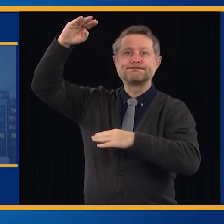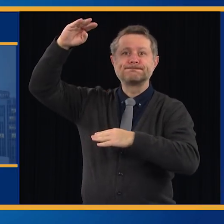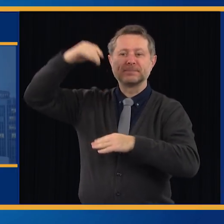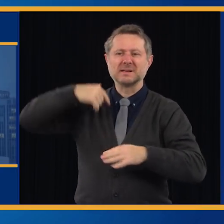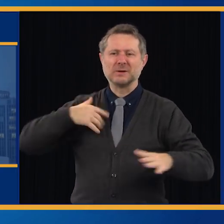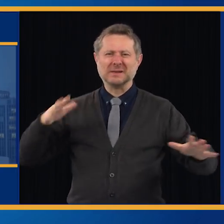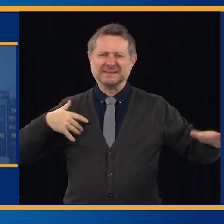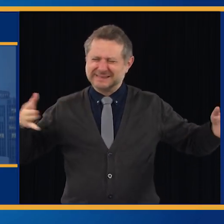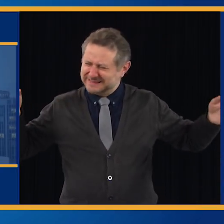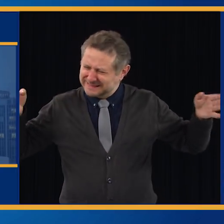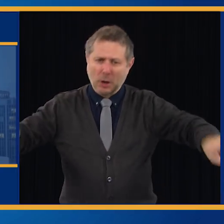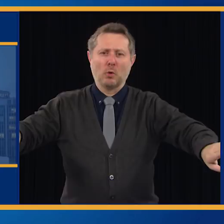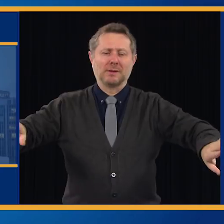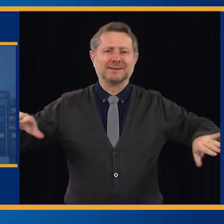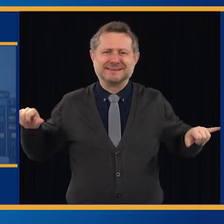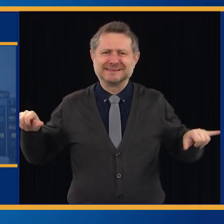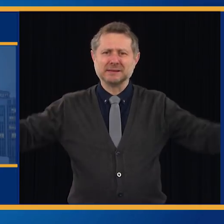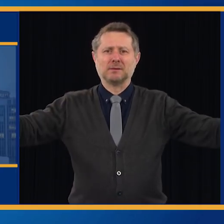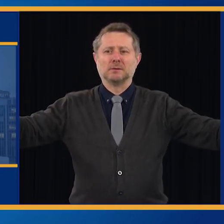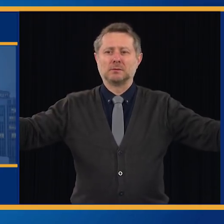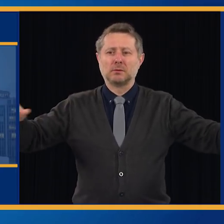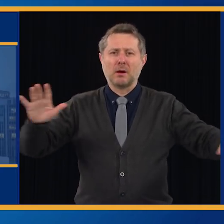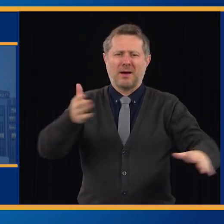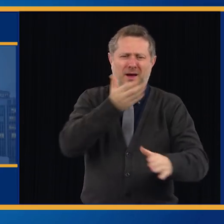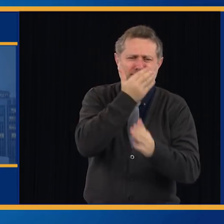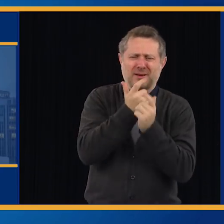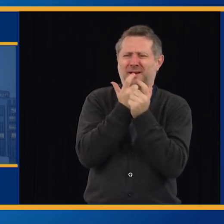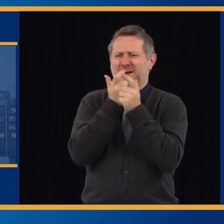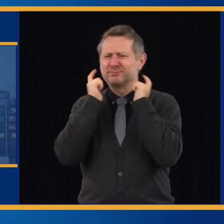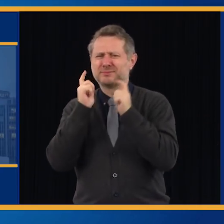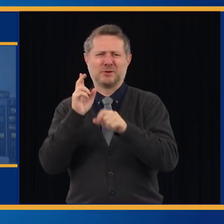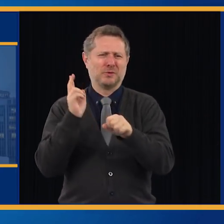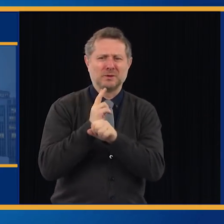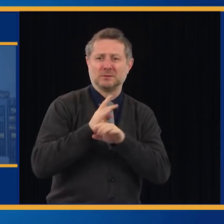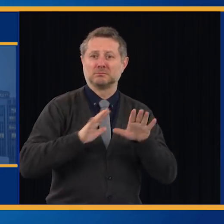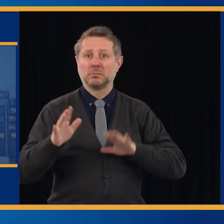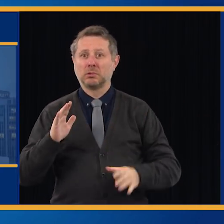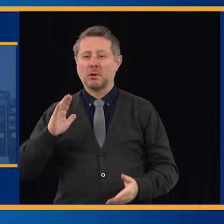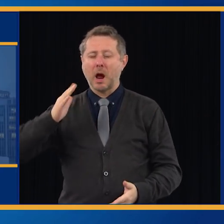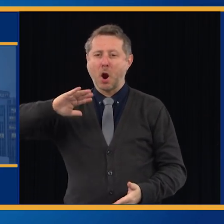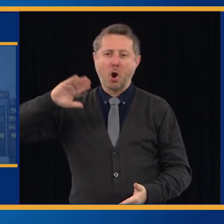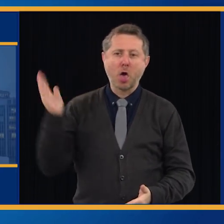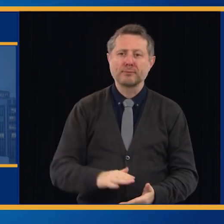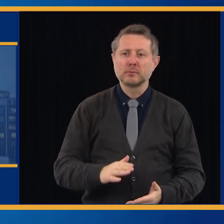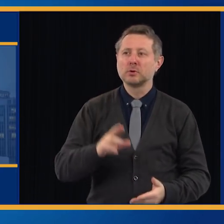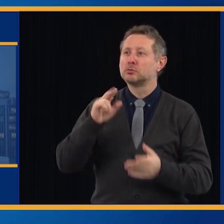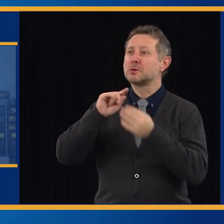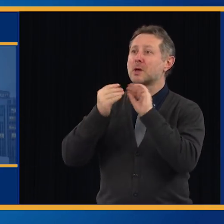masks. It's all of that. We reduced the rate. We so-called flattened the curve,